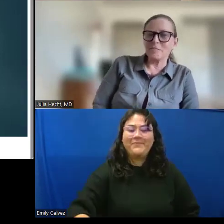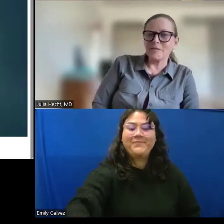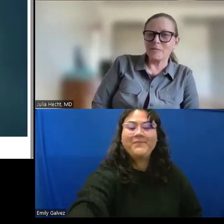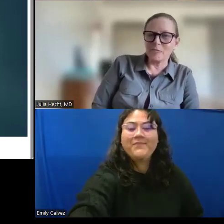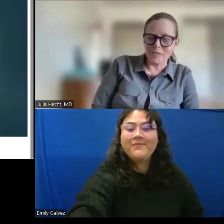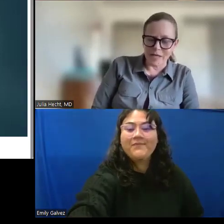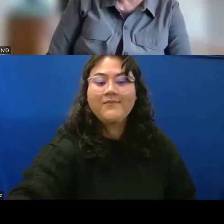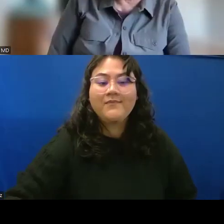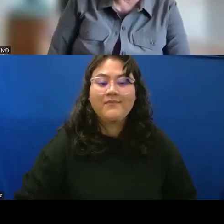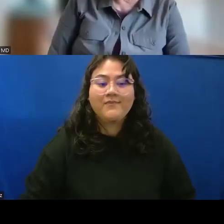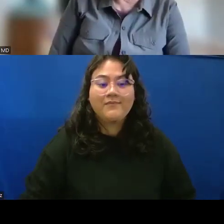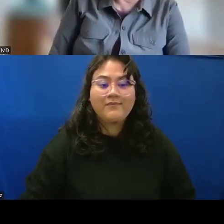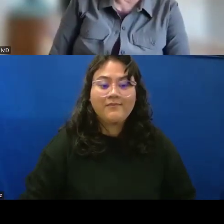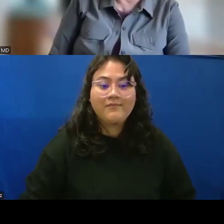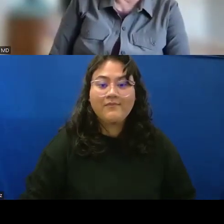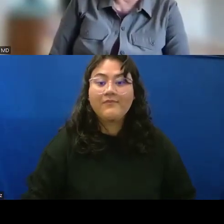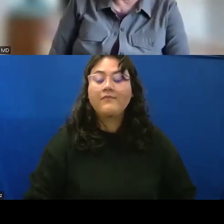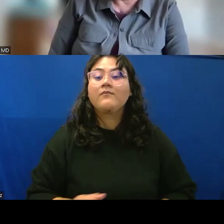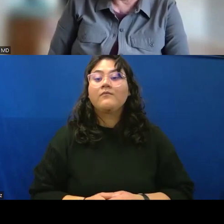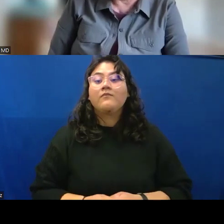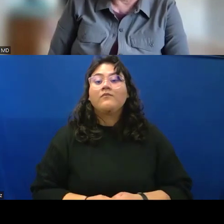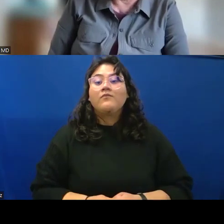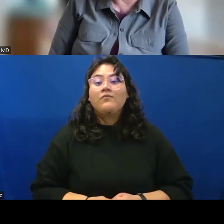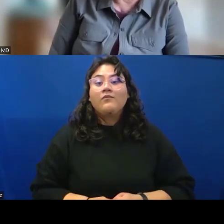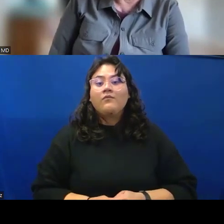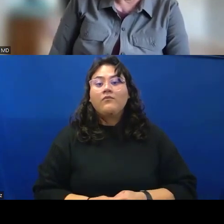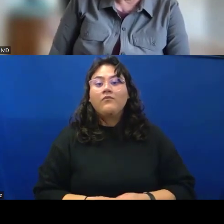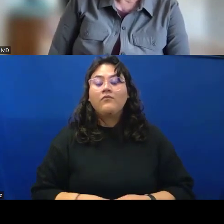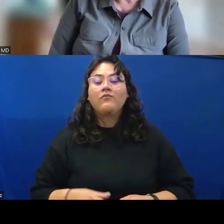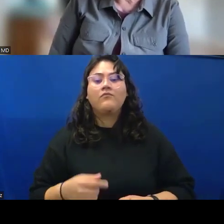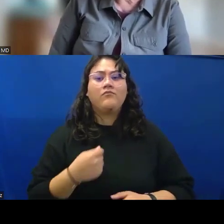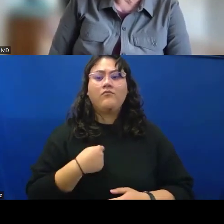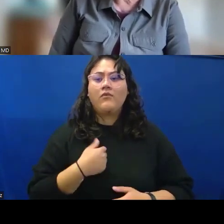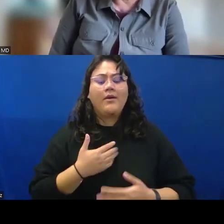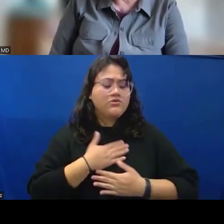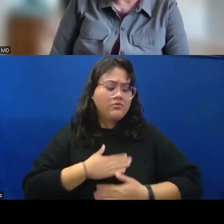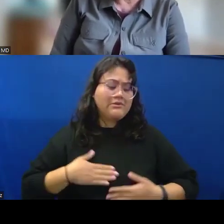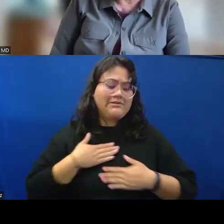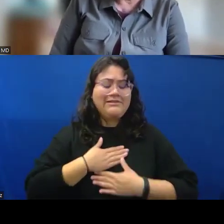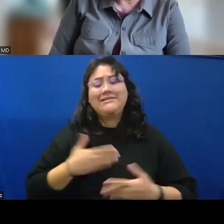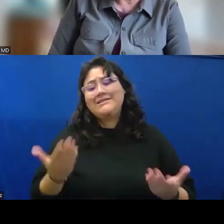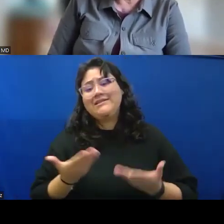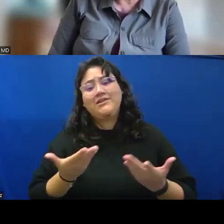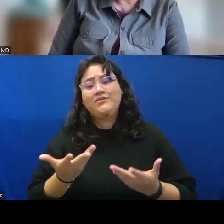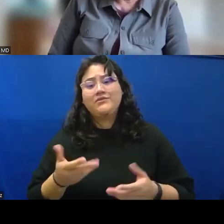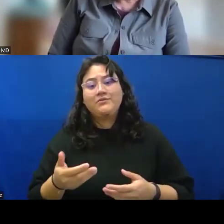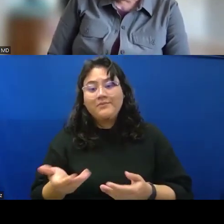And to be presenting at a school for the deaf, I'm really honored. So hi, everybody, and welcome.